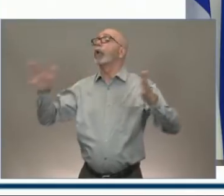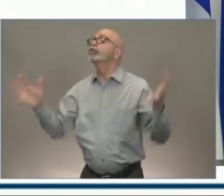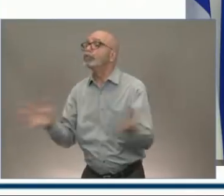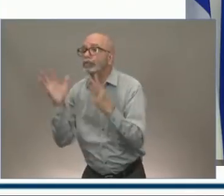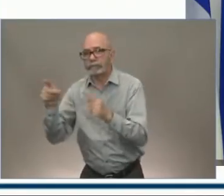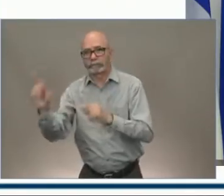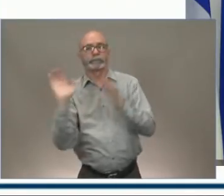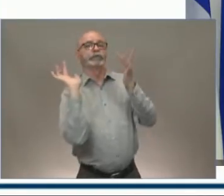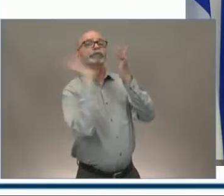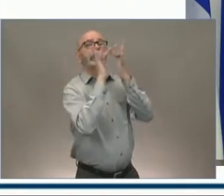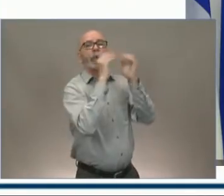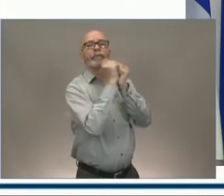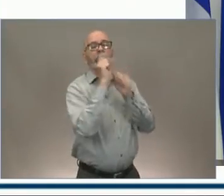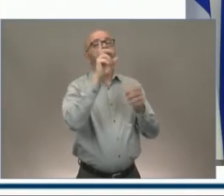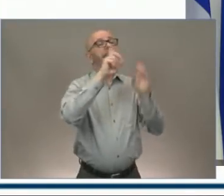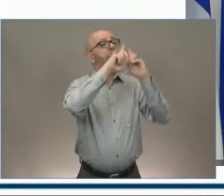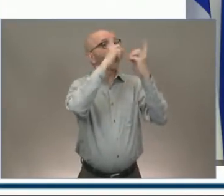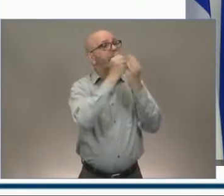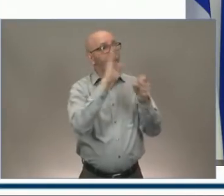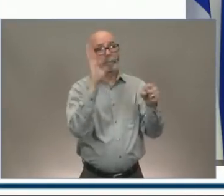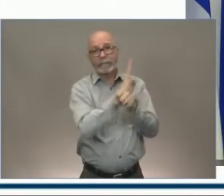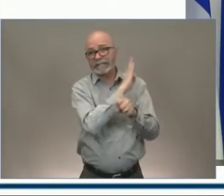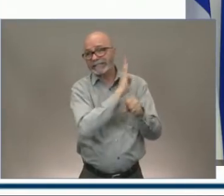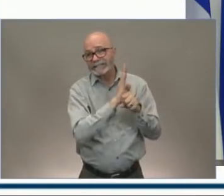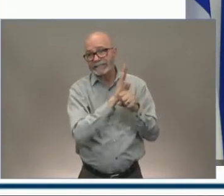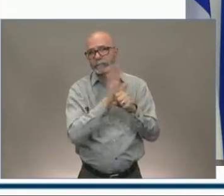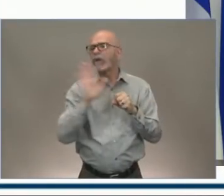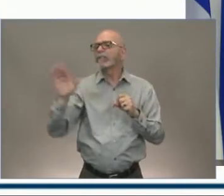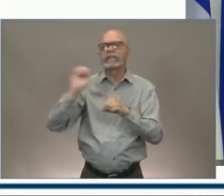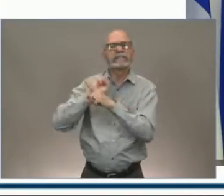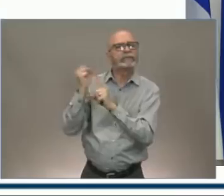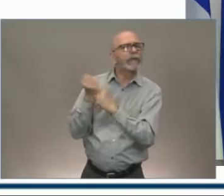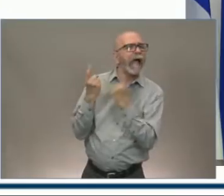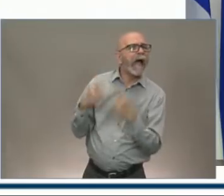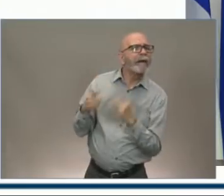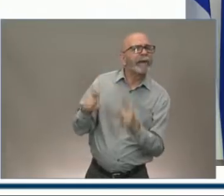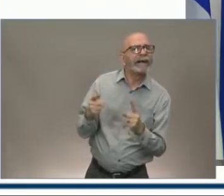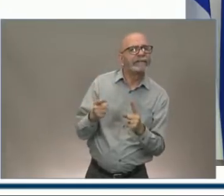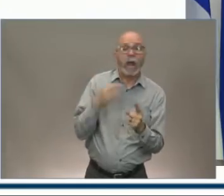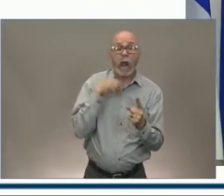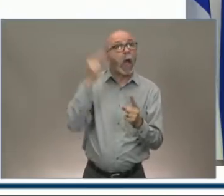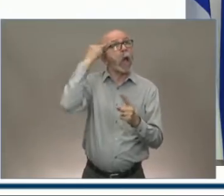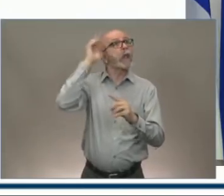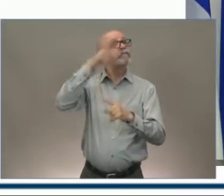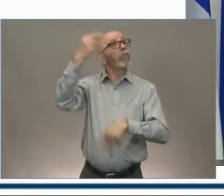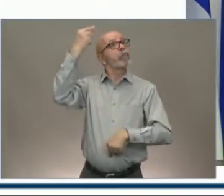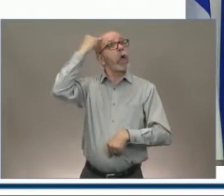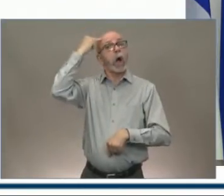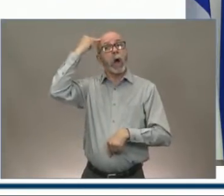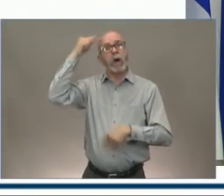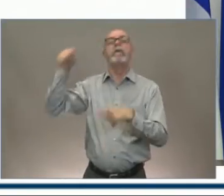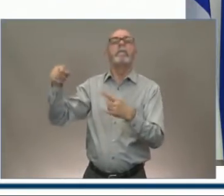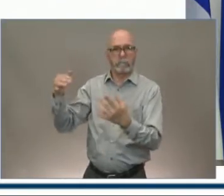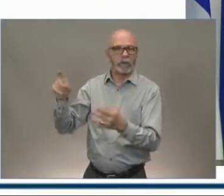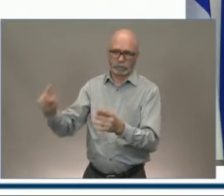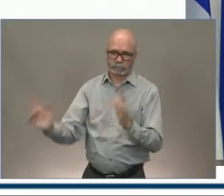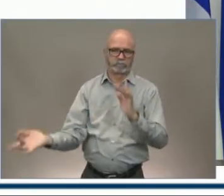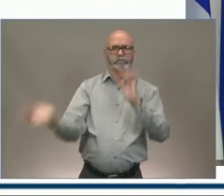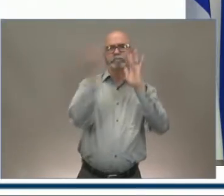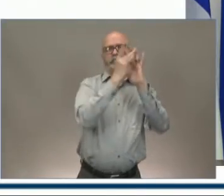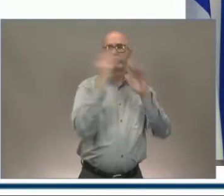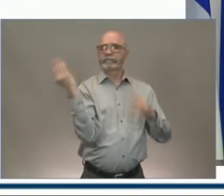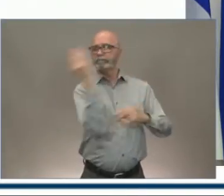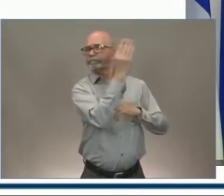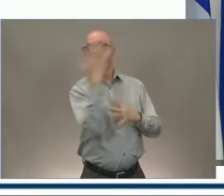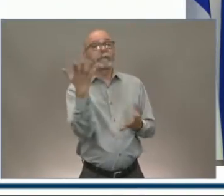are circumstances that we may not have thought of. But the regular case is that those businesses, whether it's downtown Halifax